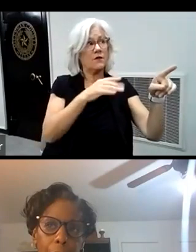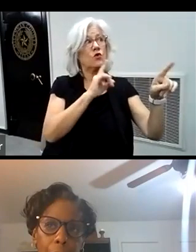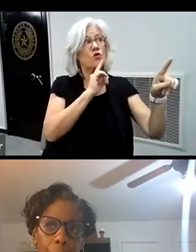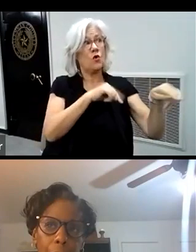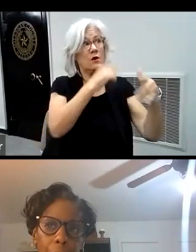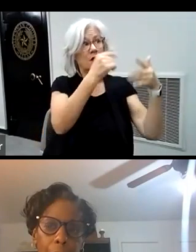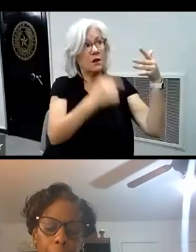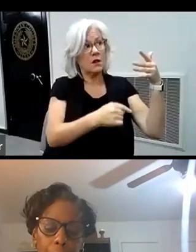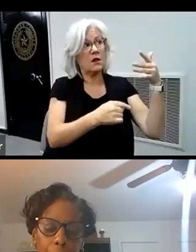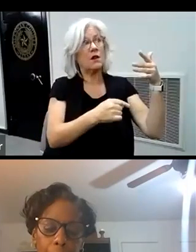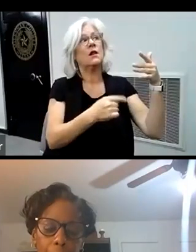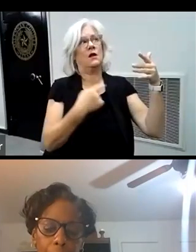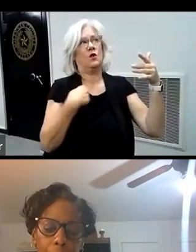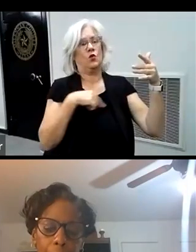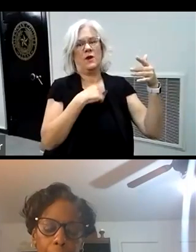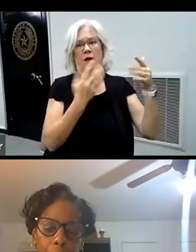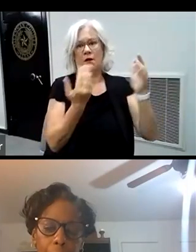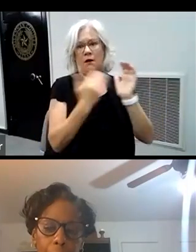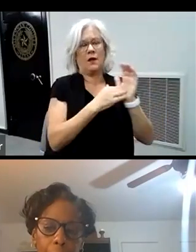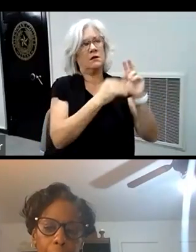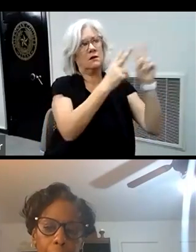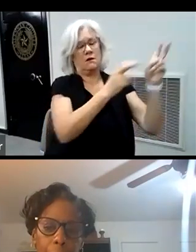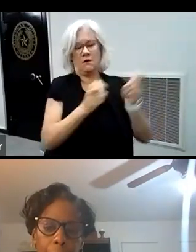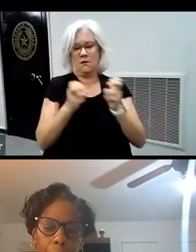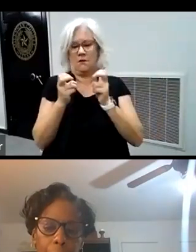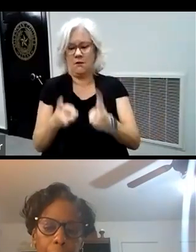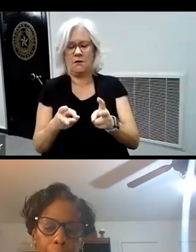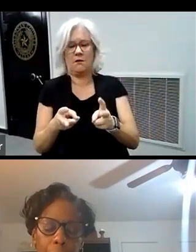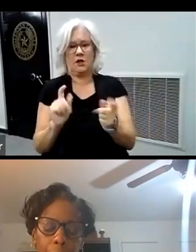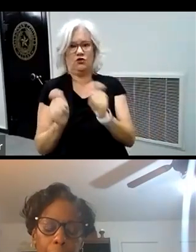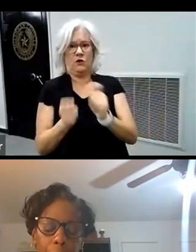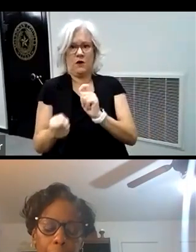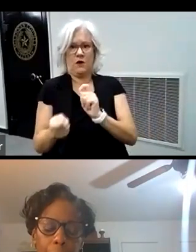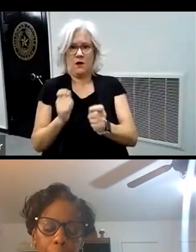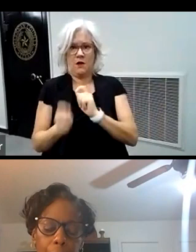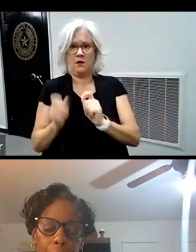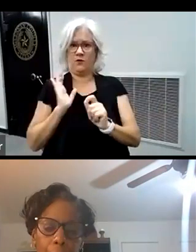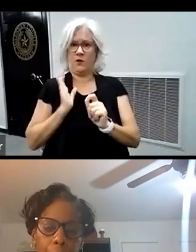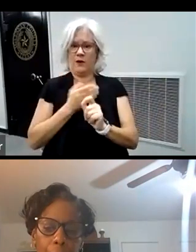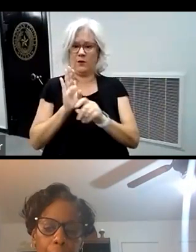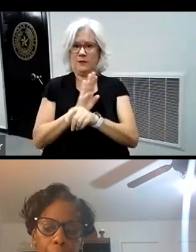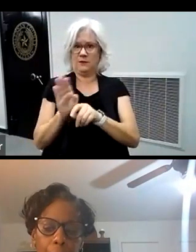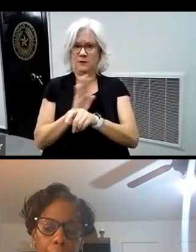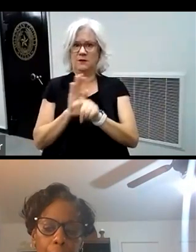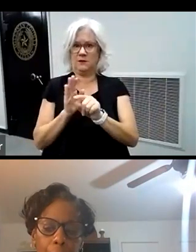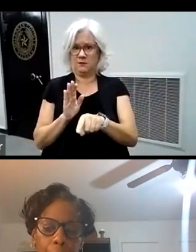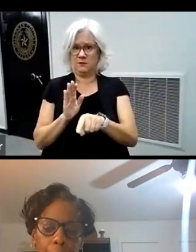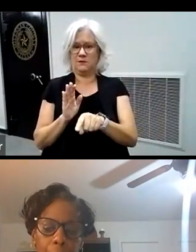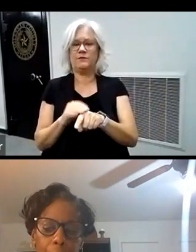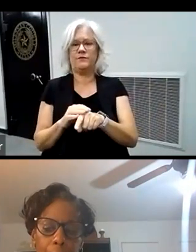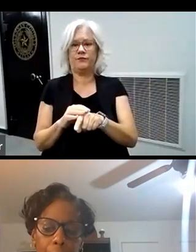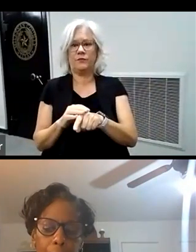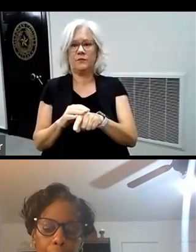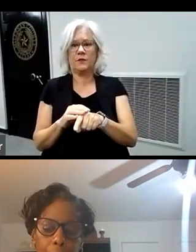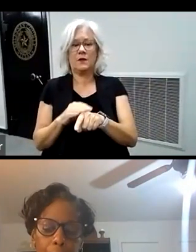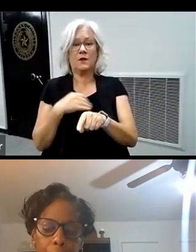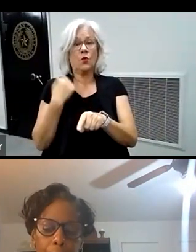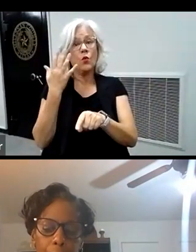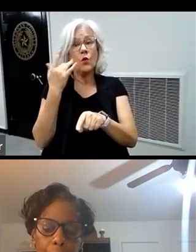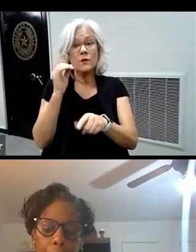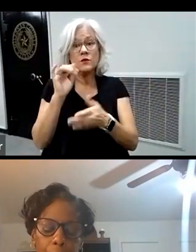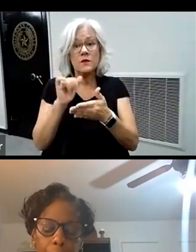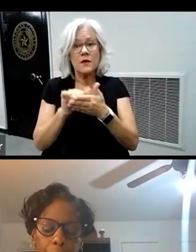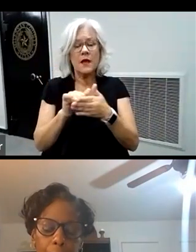dates that they become effective. And this is simply to make sure that we're not